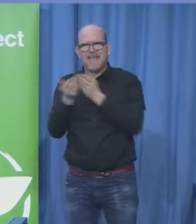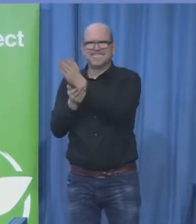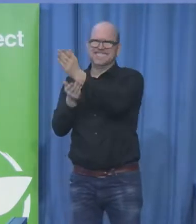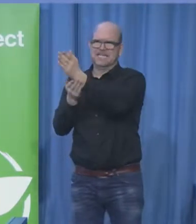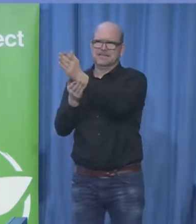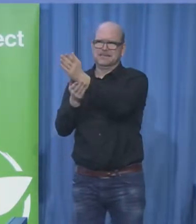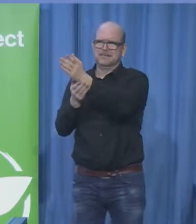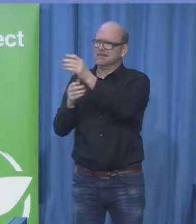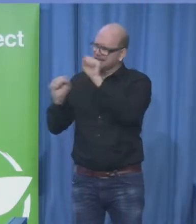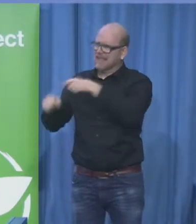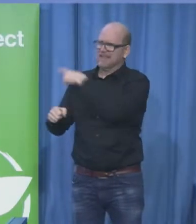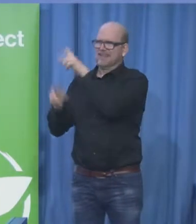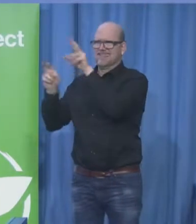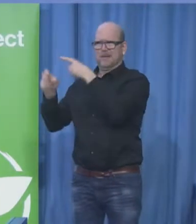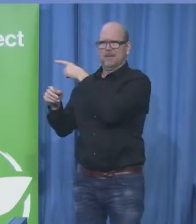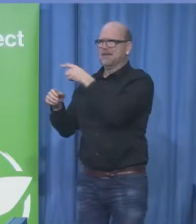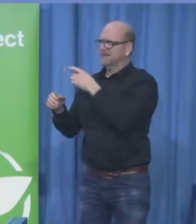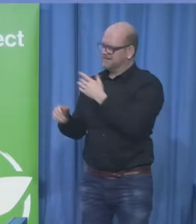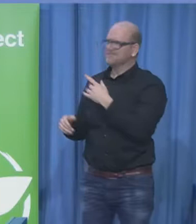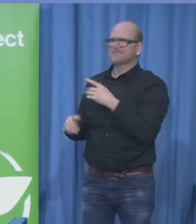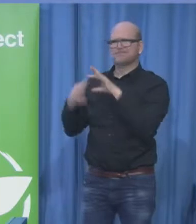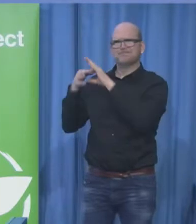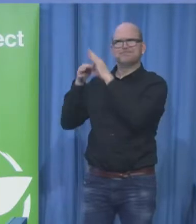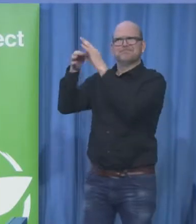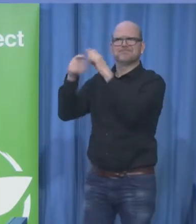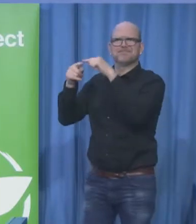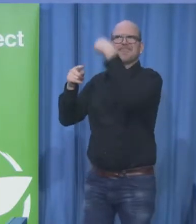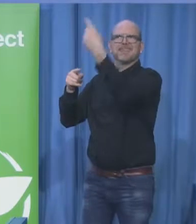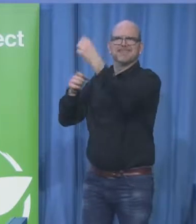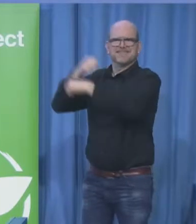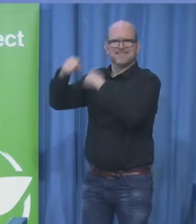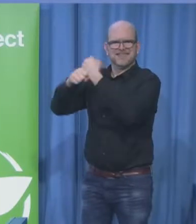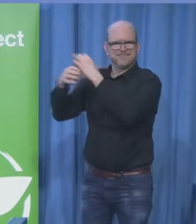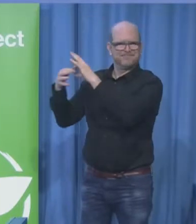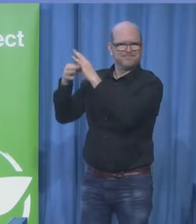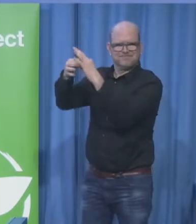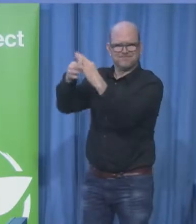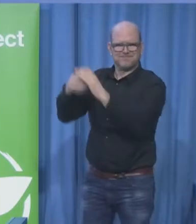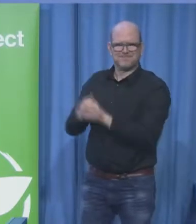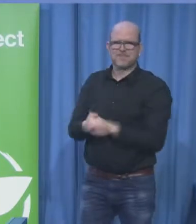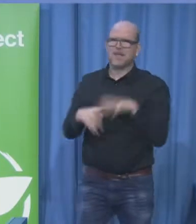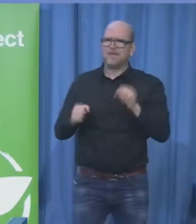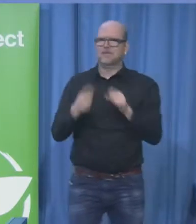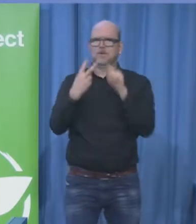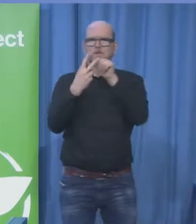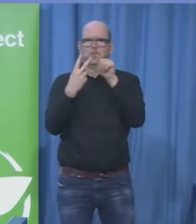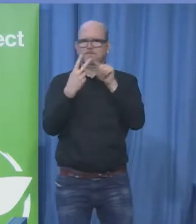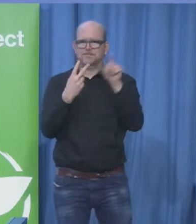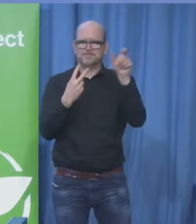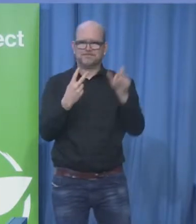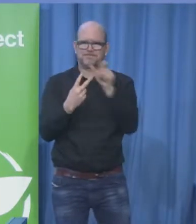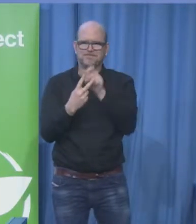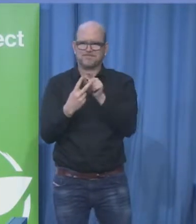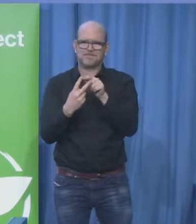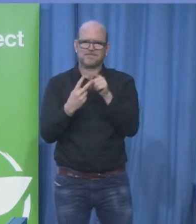To conclude, we have two announcements by Zero Project partners. They would like